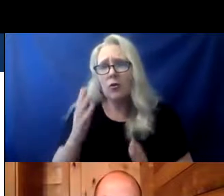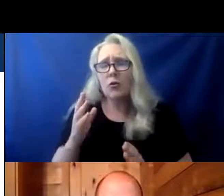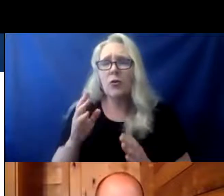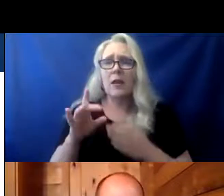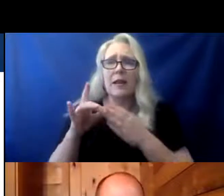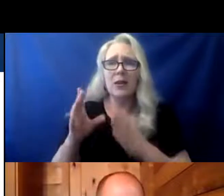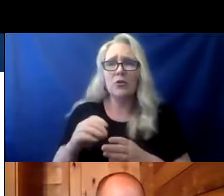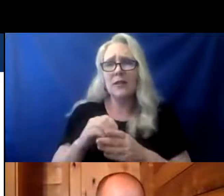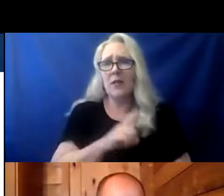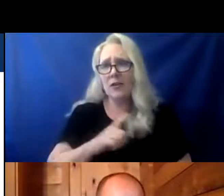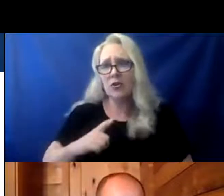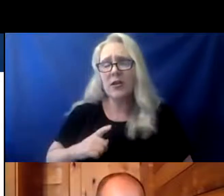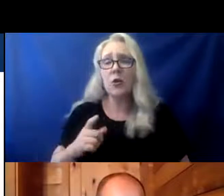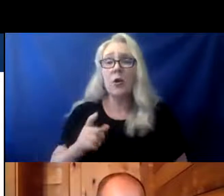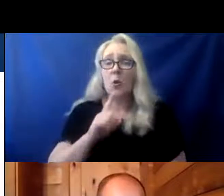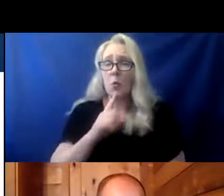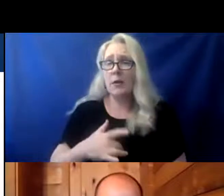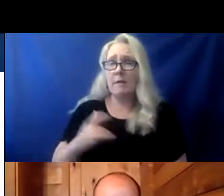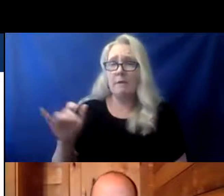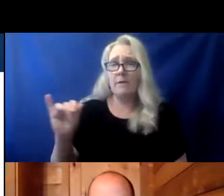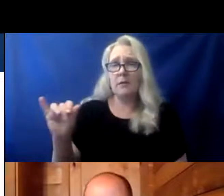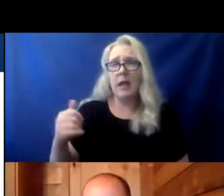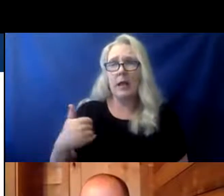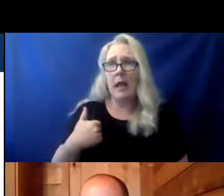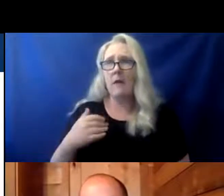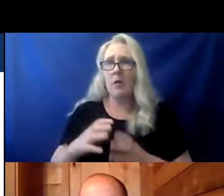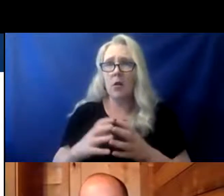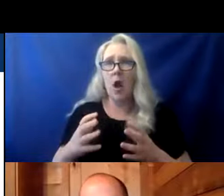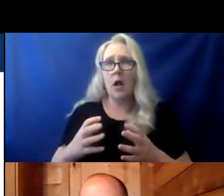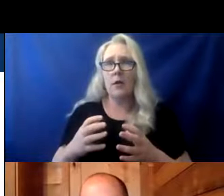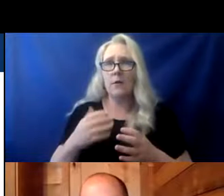Really feels like we've got a lot of momentum right now